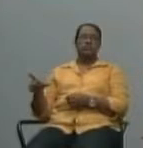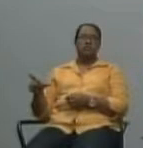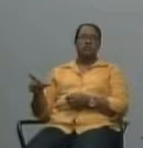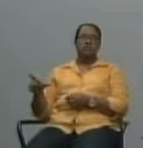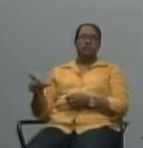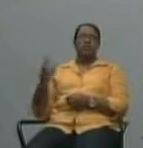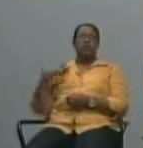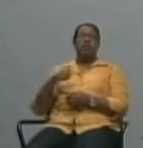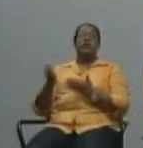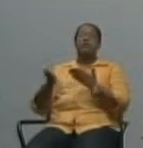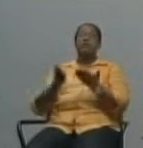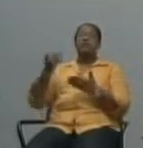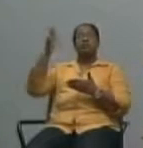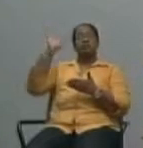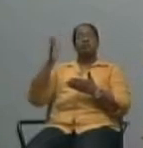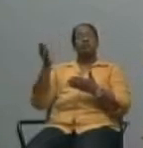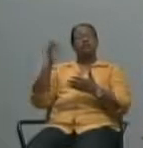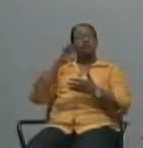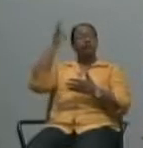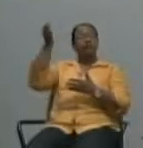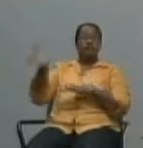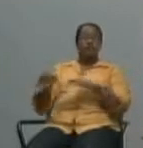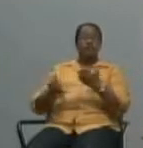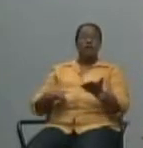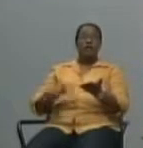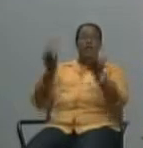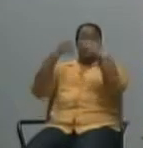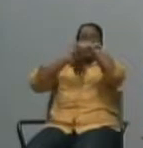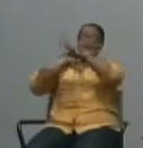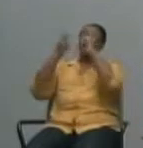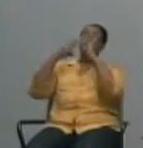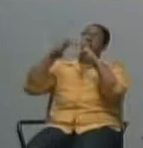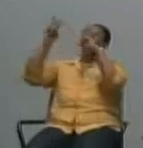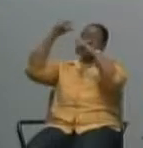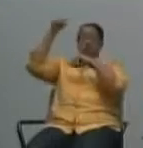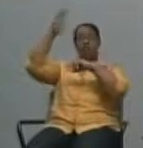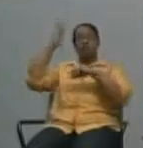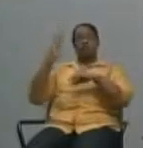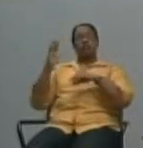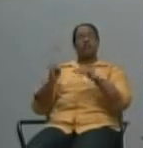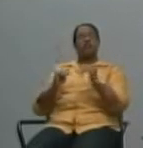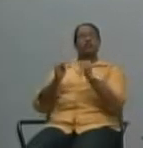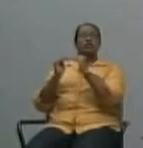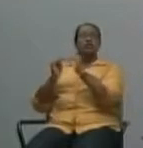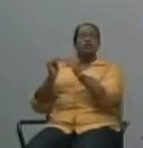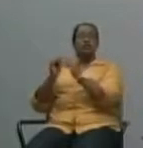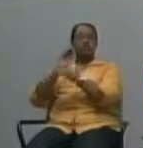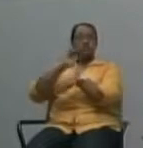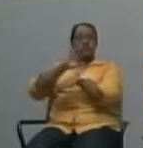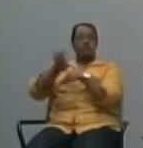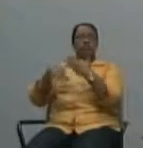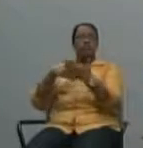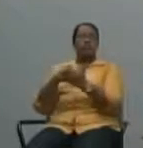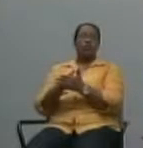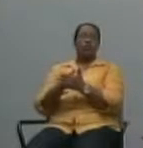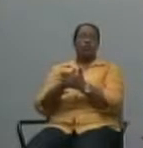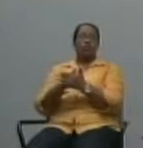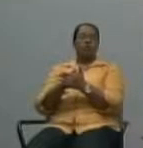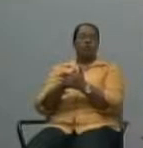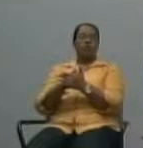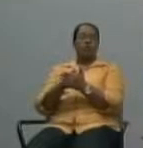Justice for all, and especially for the poor. Wisdom in using wealth. And talking about social